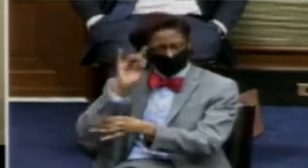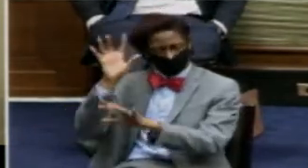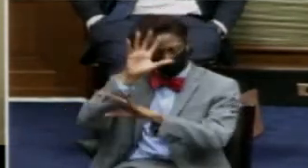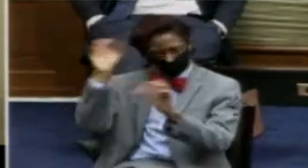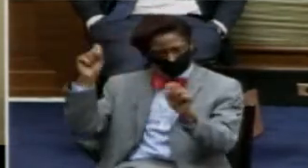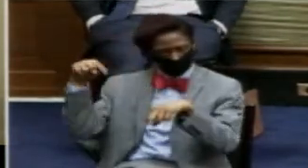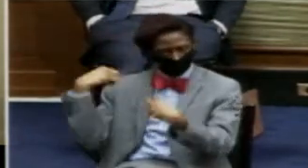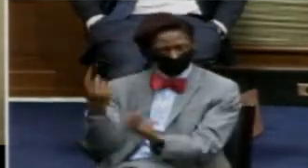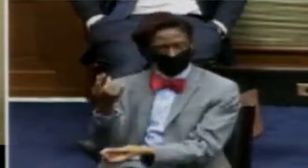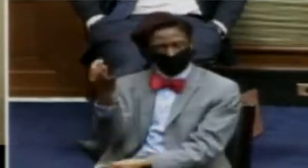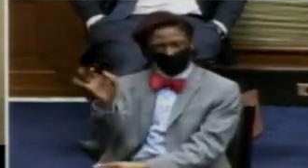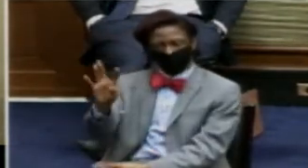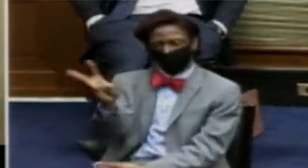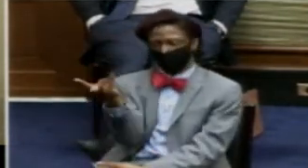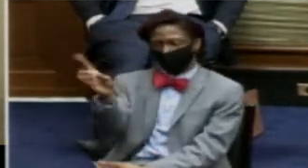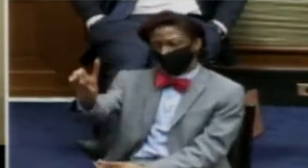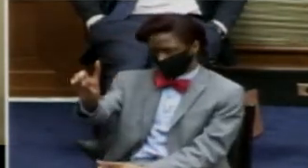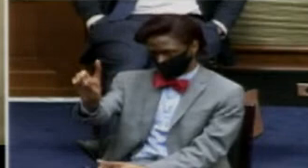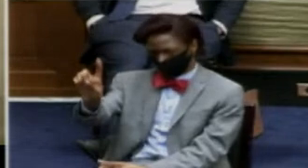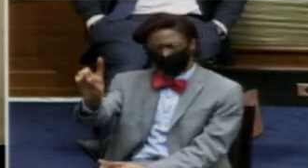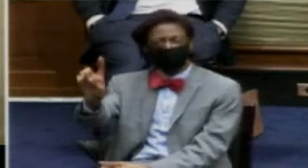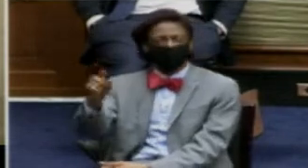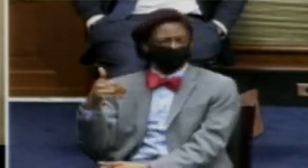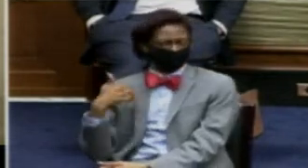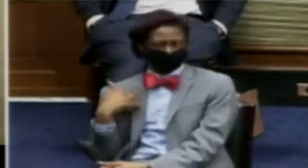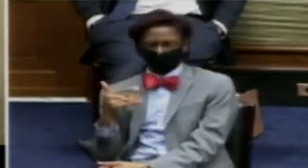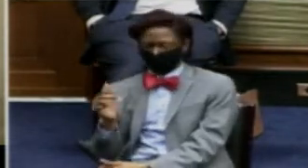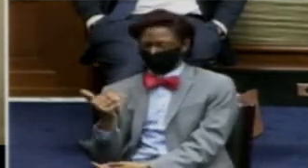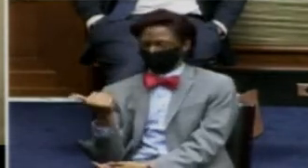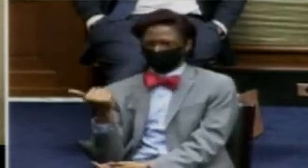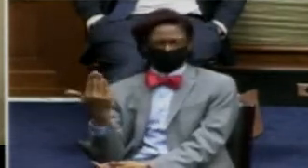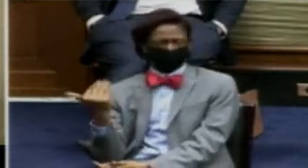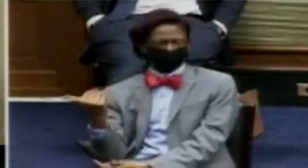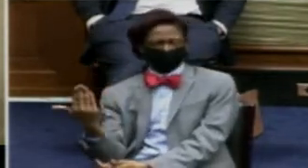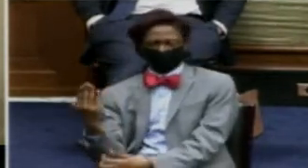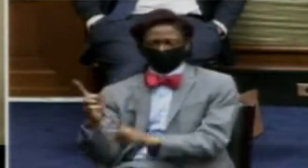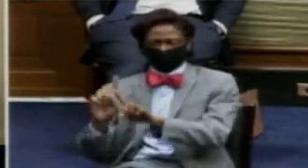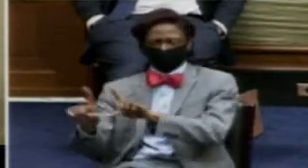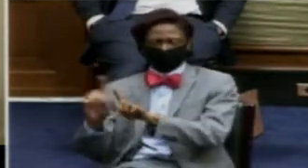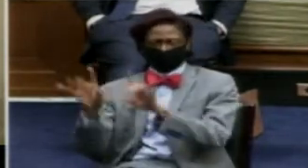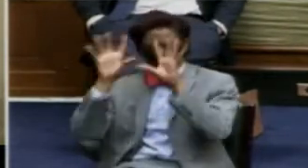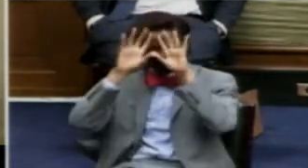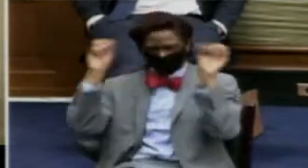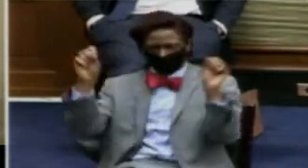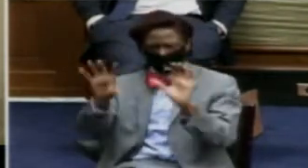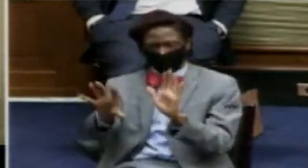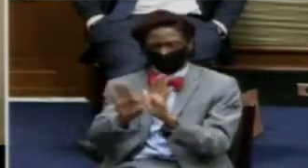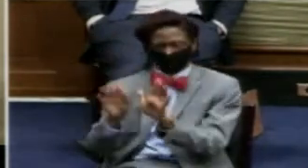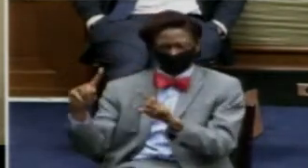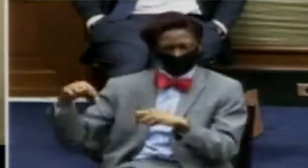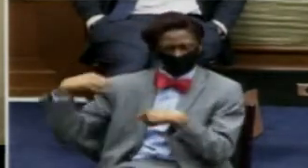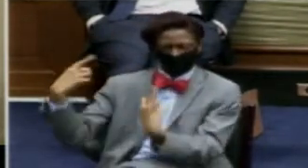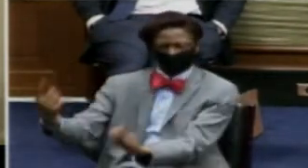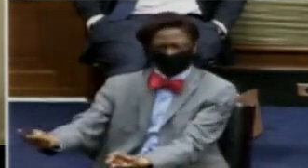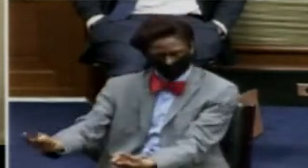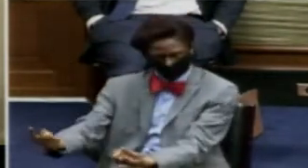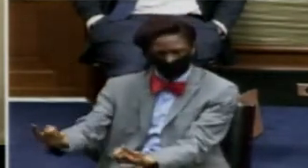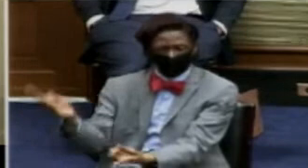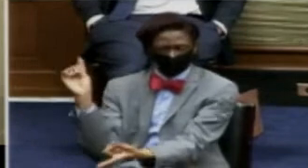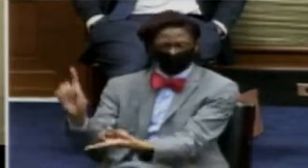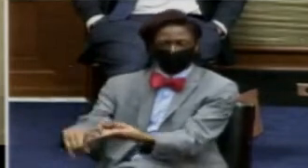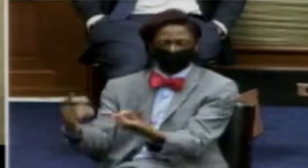since 1961. There have been, at least 15 presidential elections since that time until